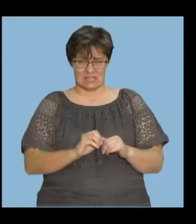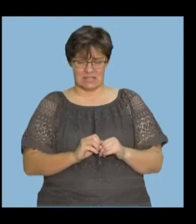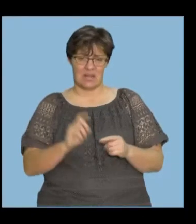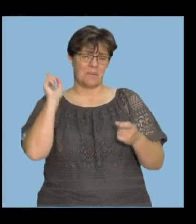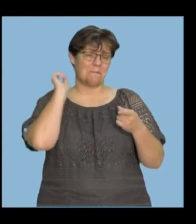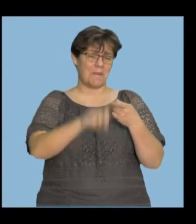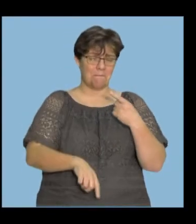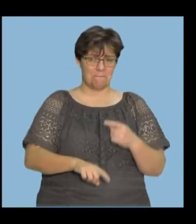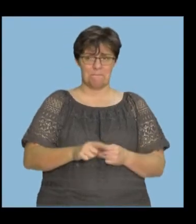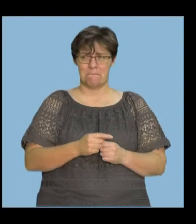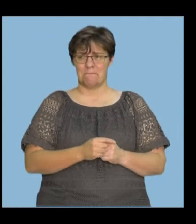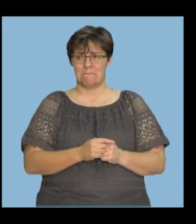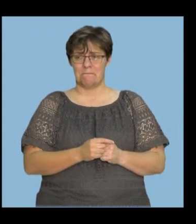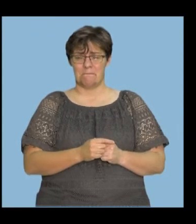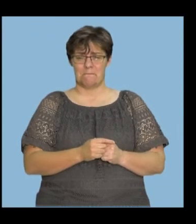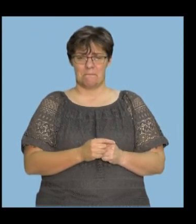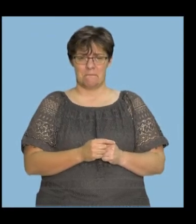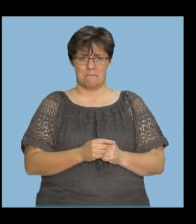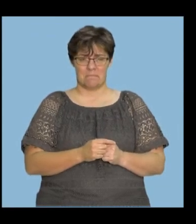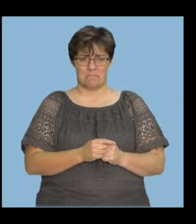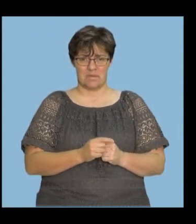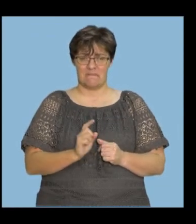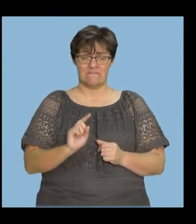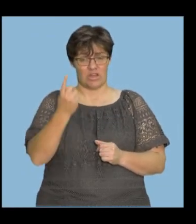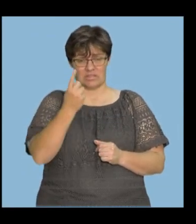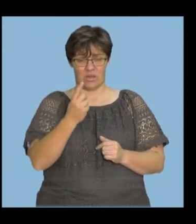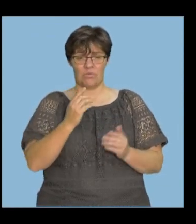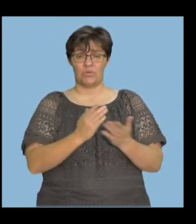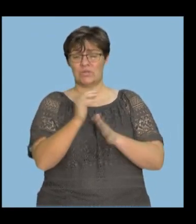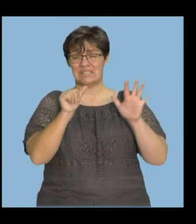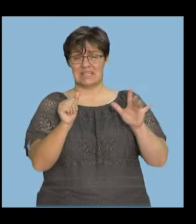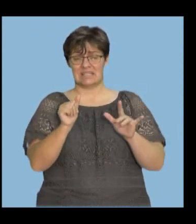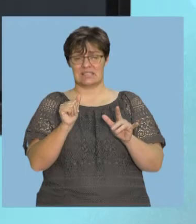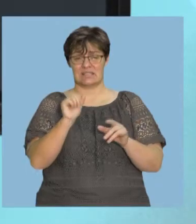outperformed the first bank by 6%.